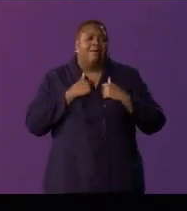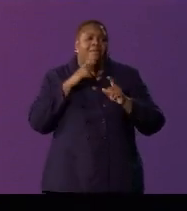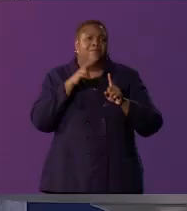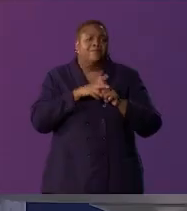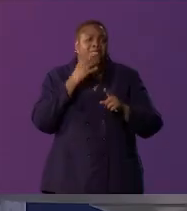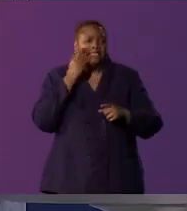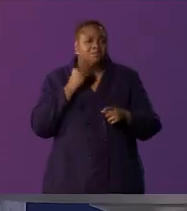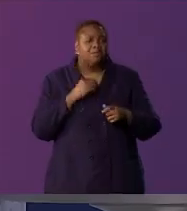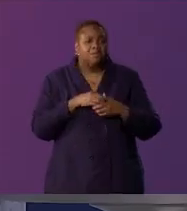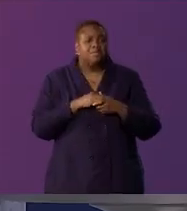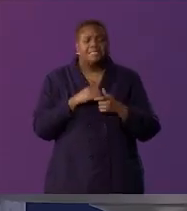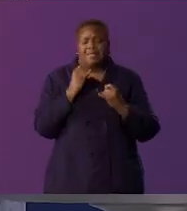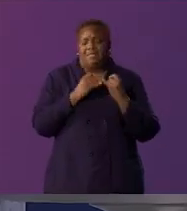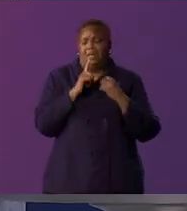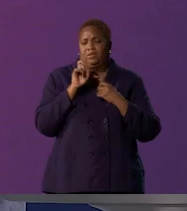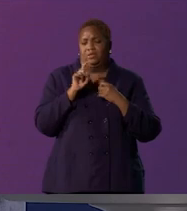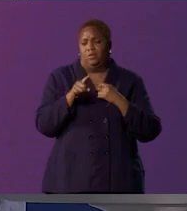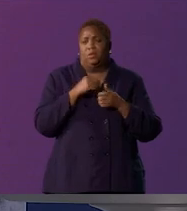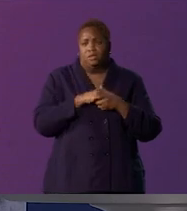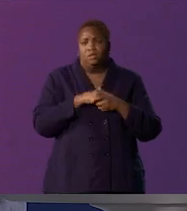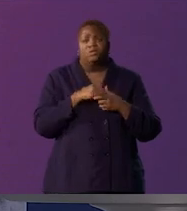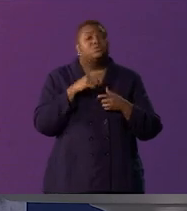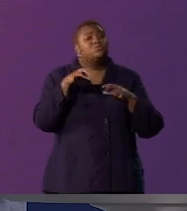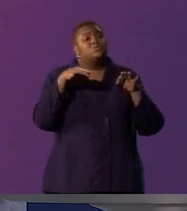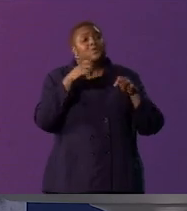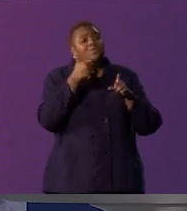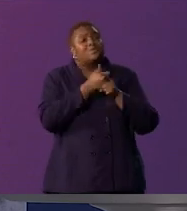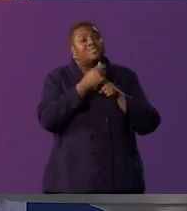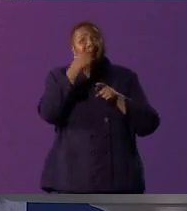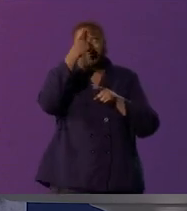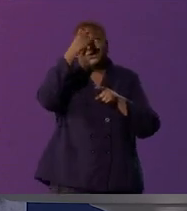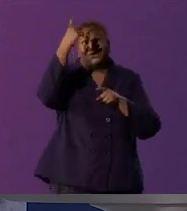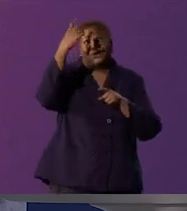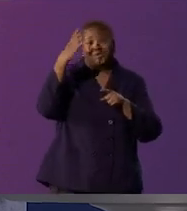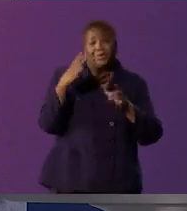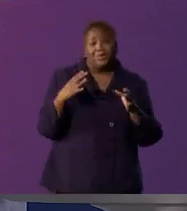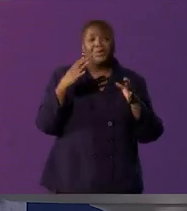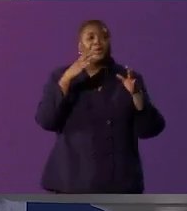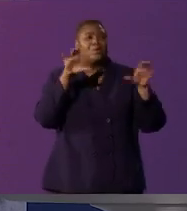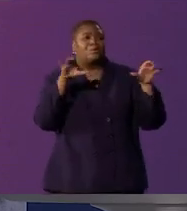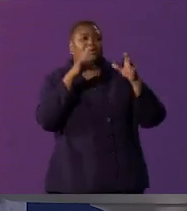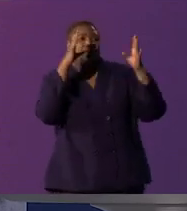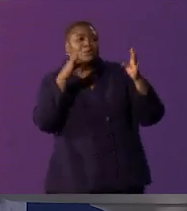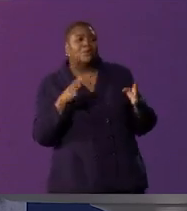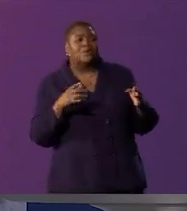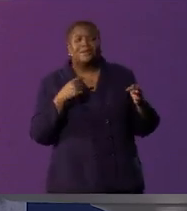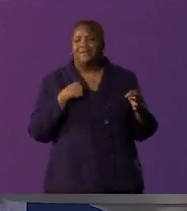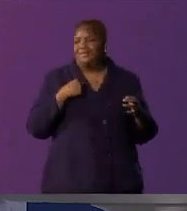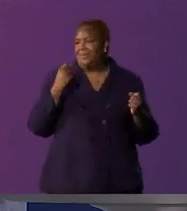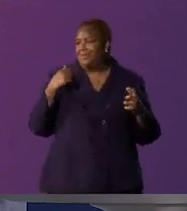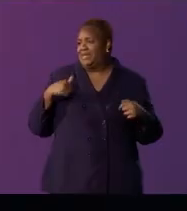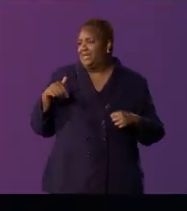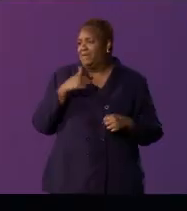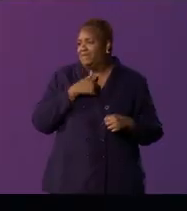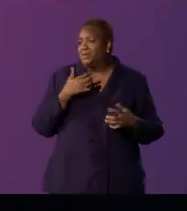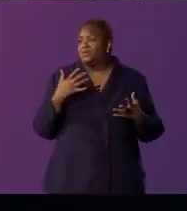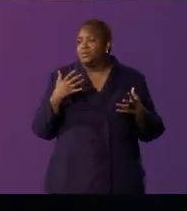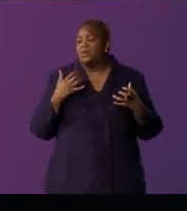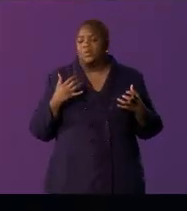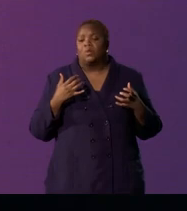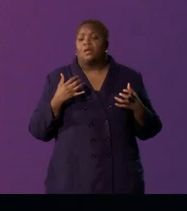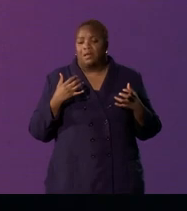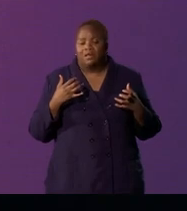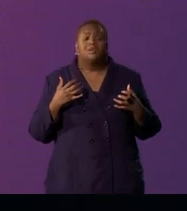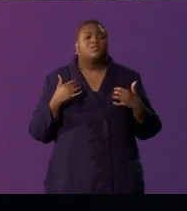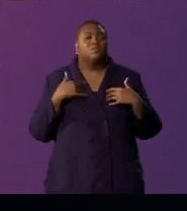of time. You described yourself as a dreamer and a doer. And I think many of us strive to have bold visions,